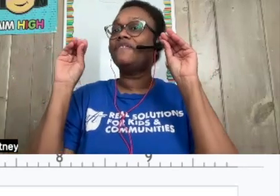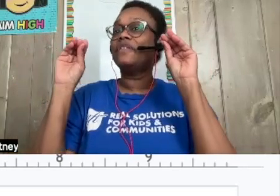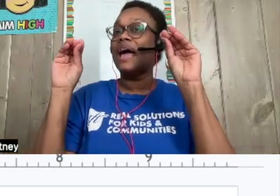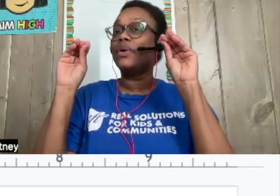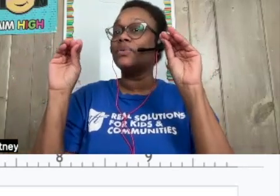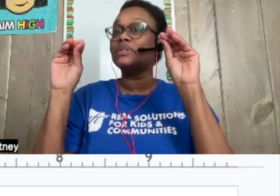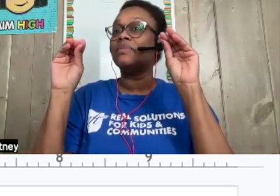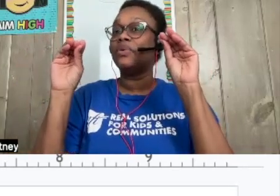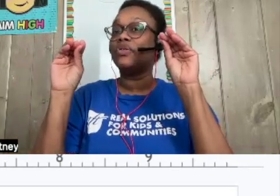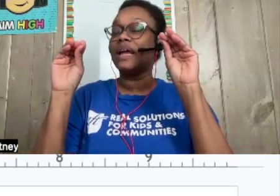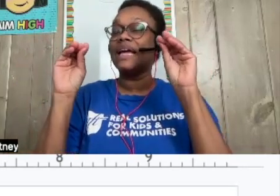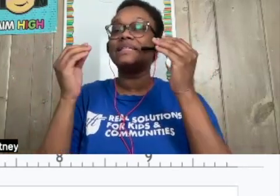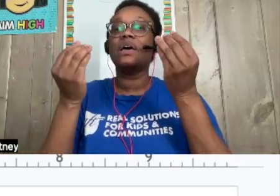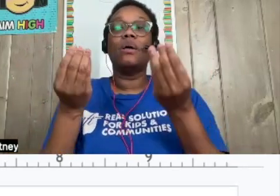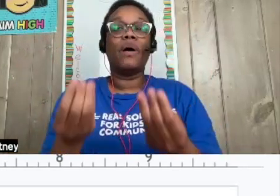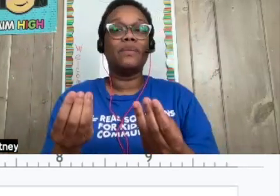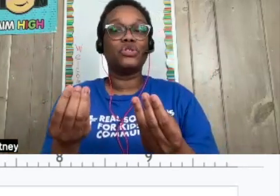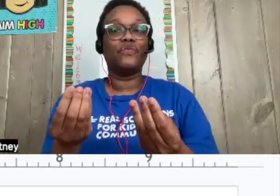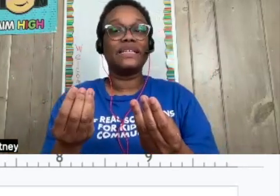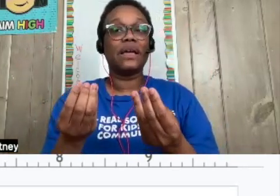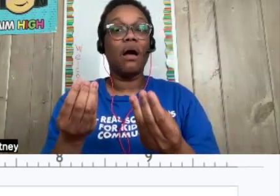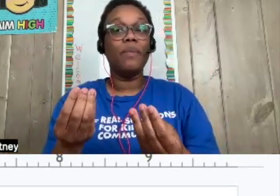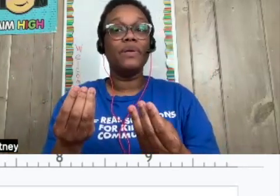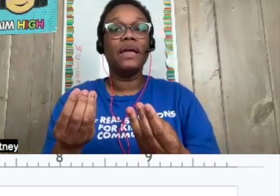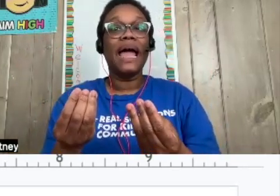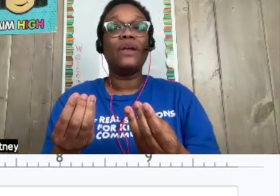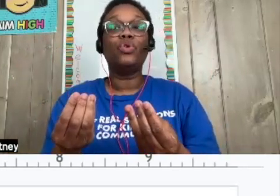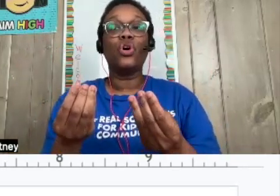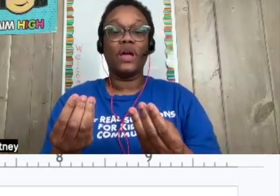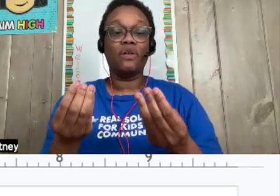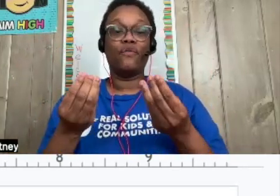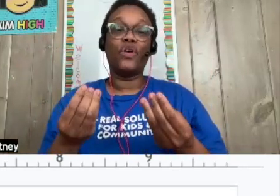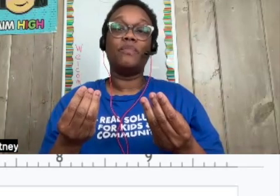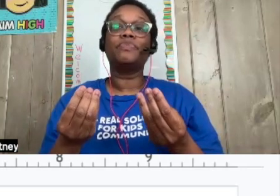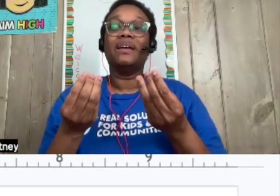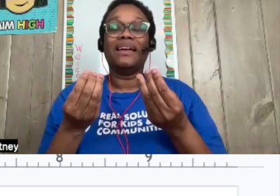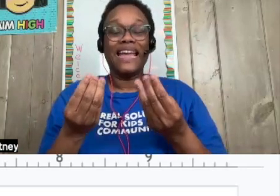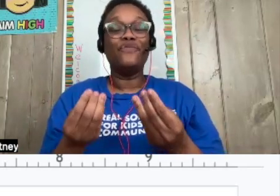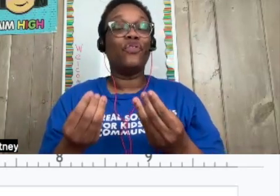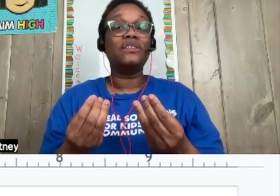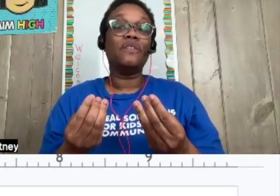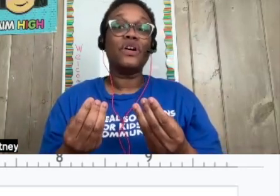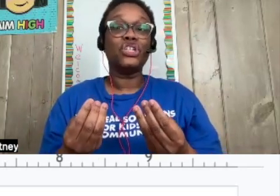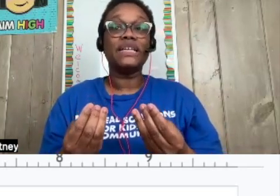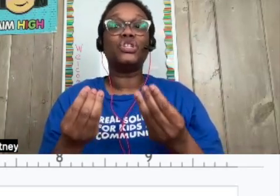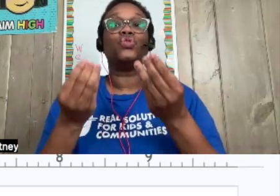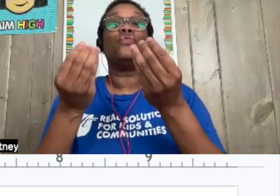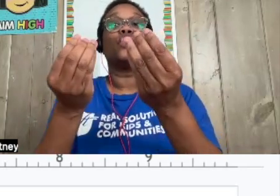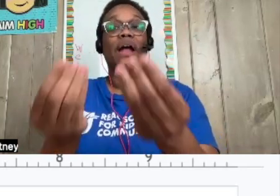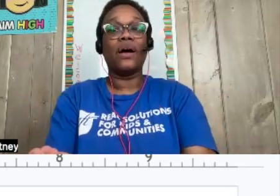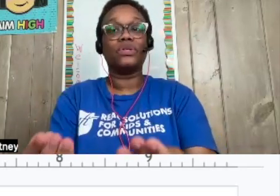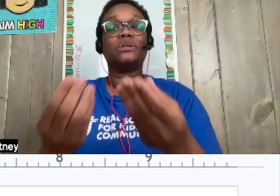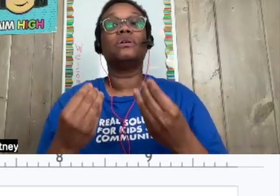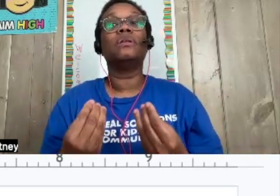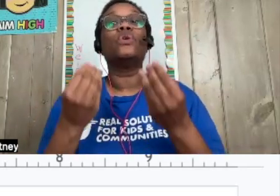We have flat O's in both our hands. Palms are facing up, and we're going from in front of our chest to